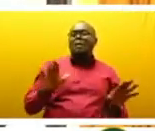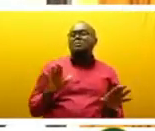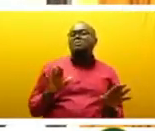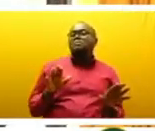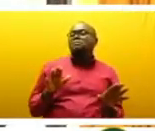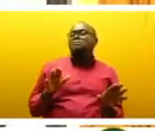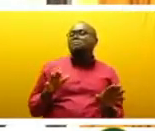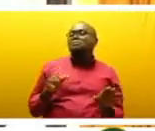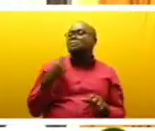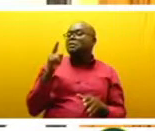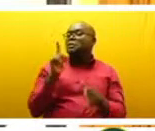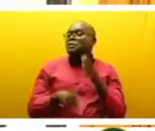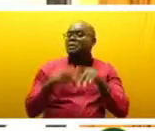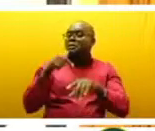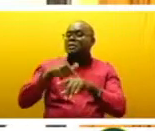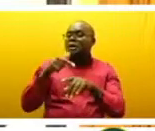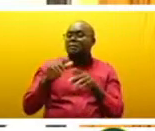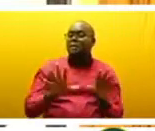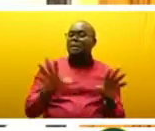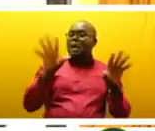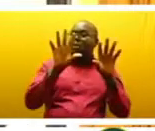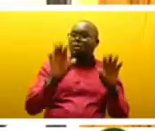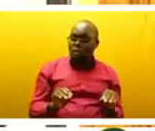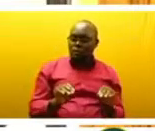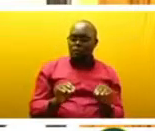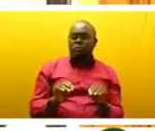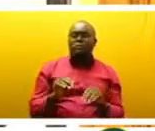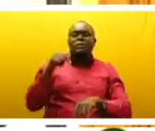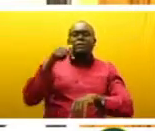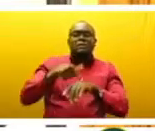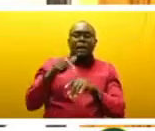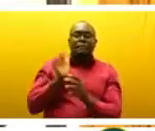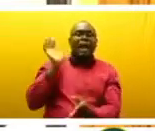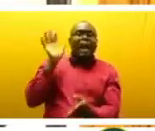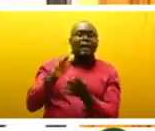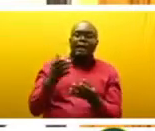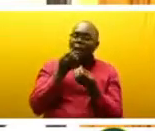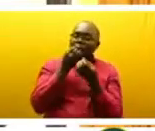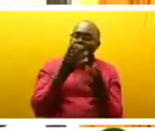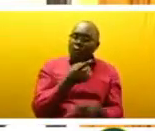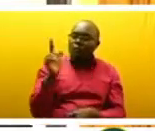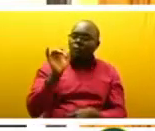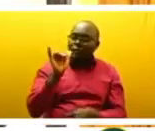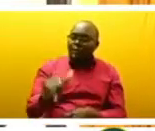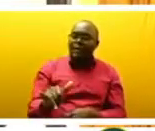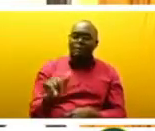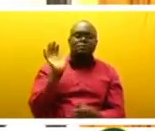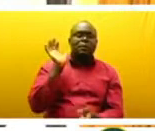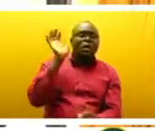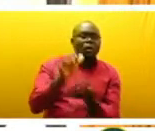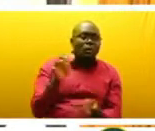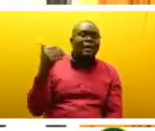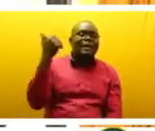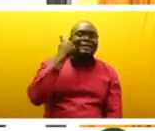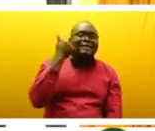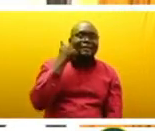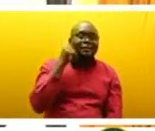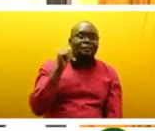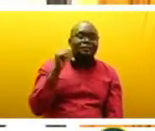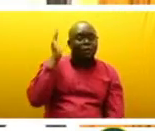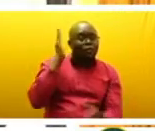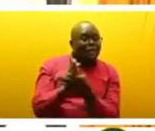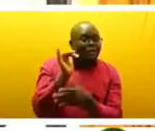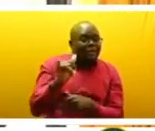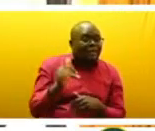and my ladies. When an alligator comes out of the water and tells you that the crocodile is sick, do you doubt